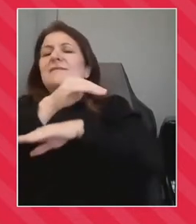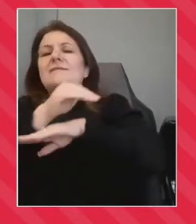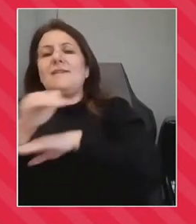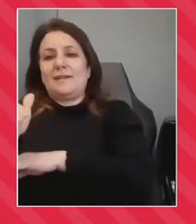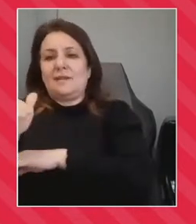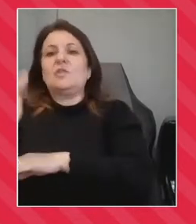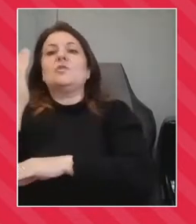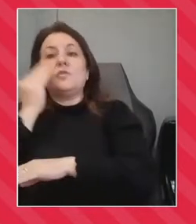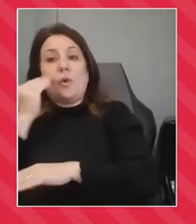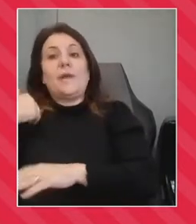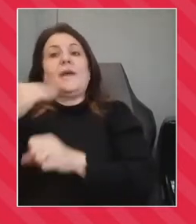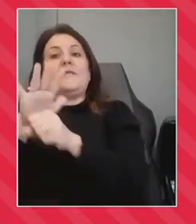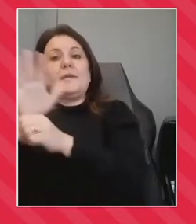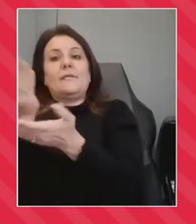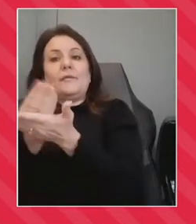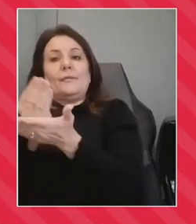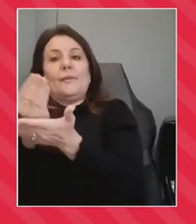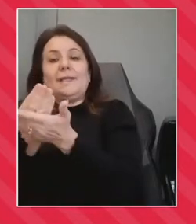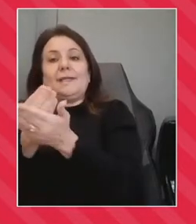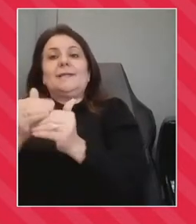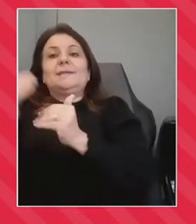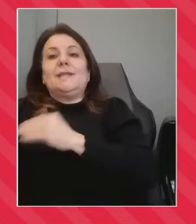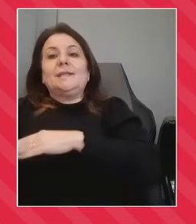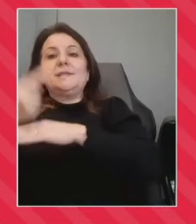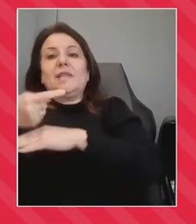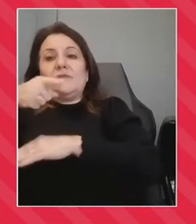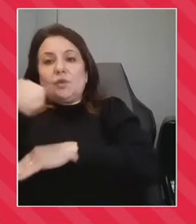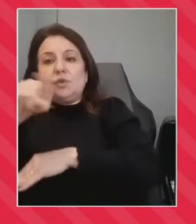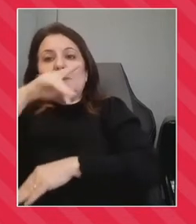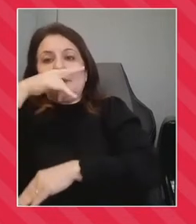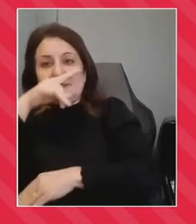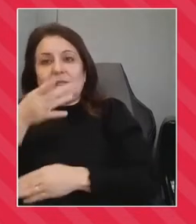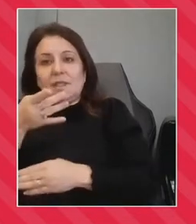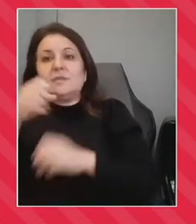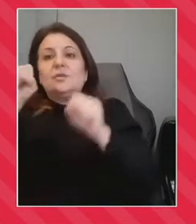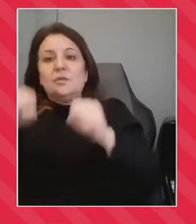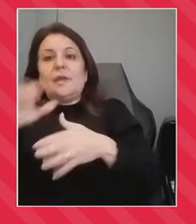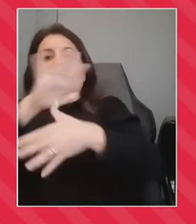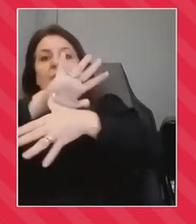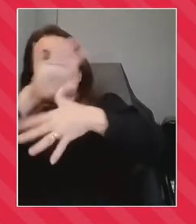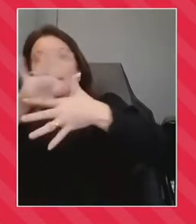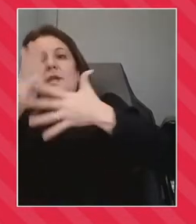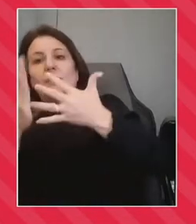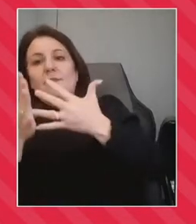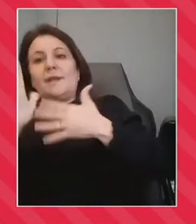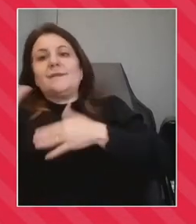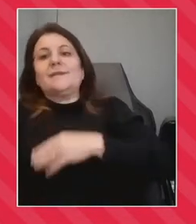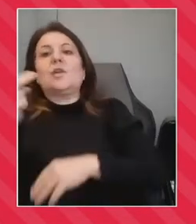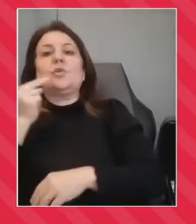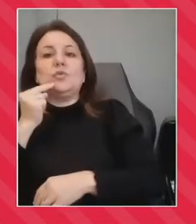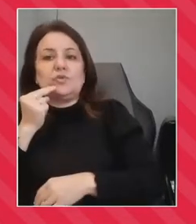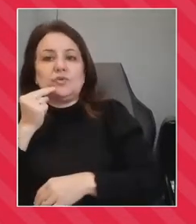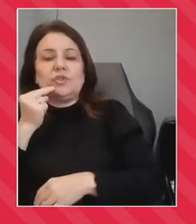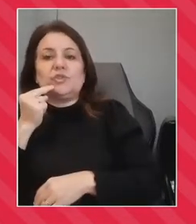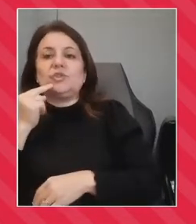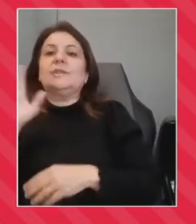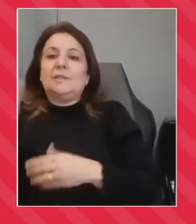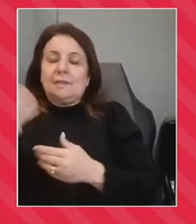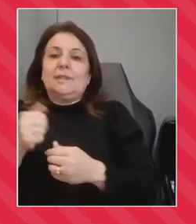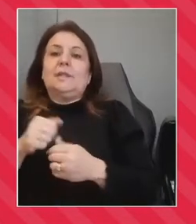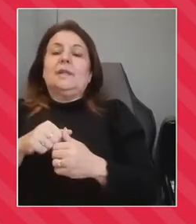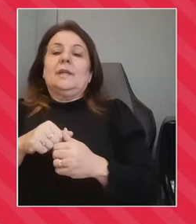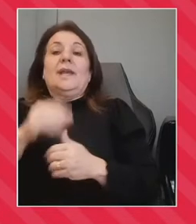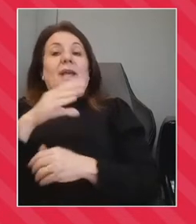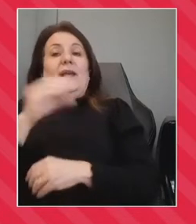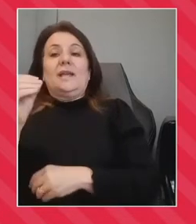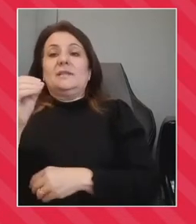money for you and your kids the next day so that you're actually able to prioritize their nutrition instead of their satiation. And so one thing